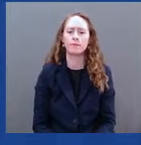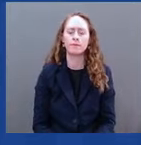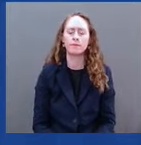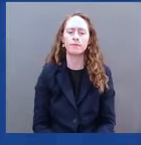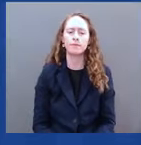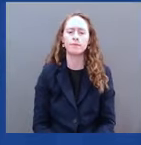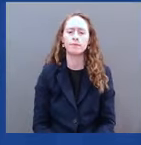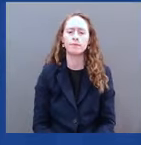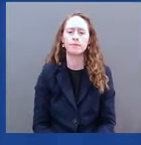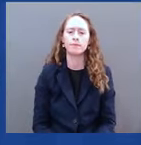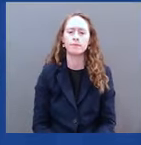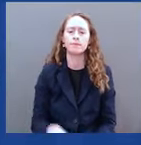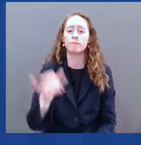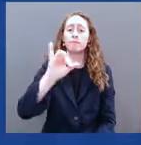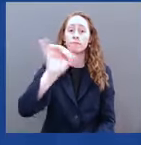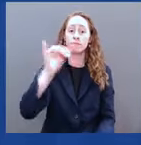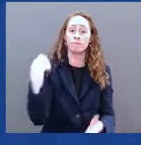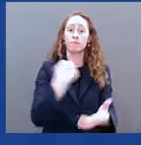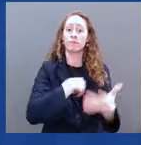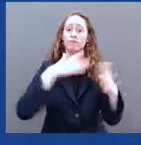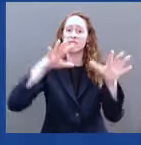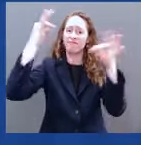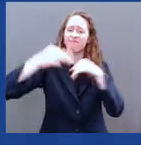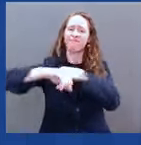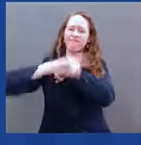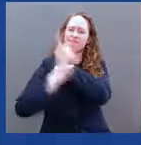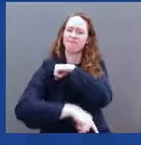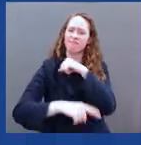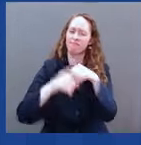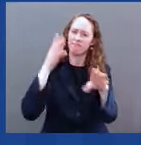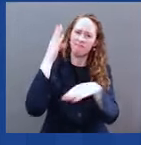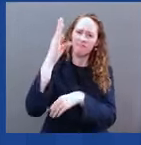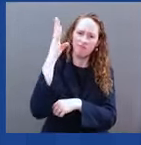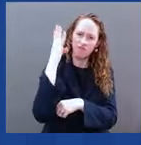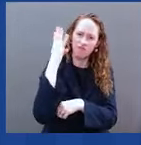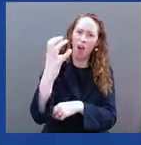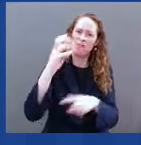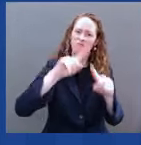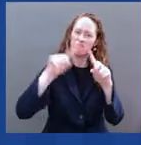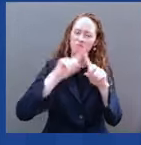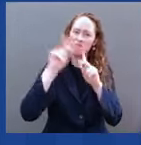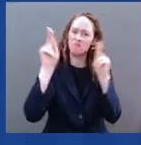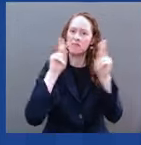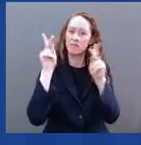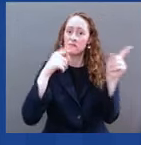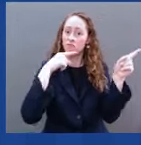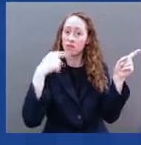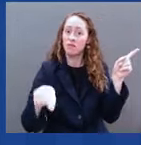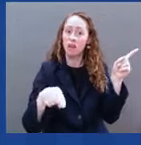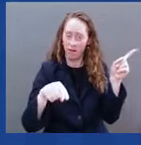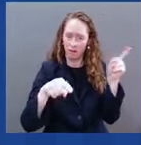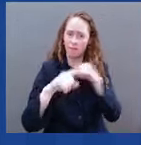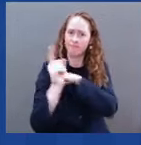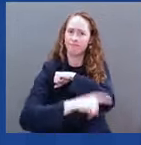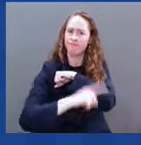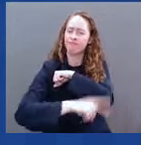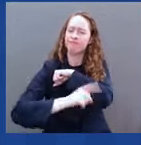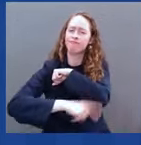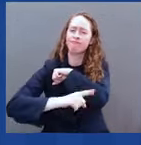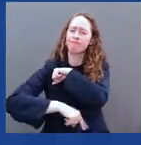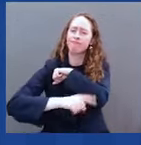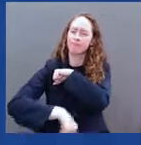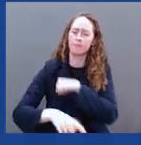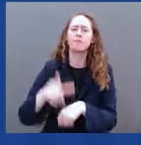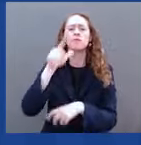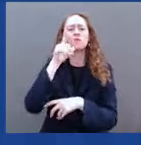in alignment with the European Union. More than 300 members of the Duma, oligarchs, and Russian defense companies that fuel the